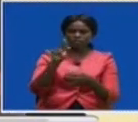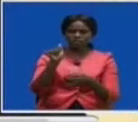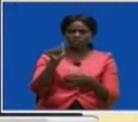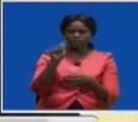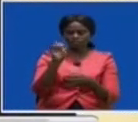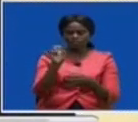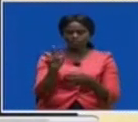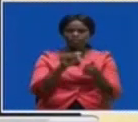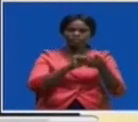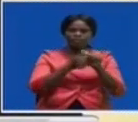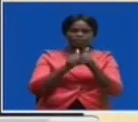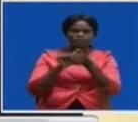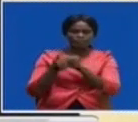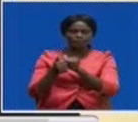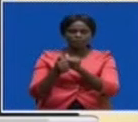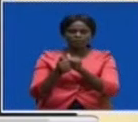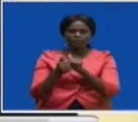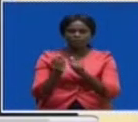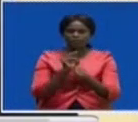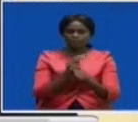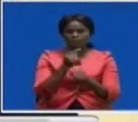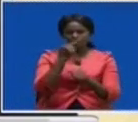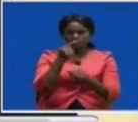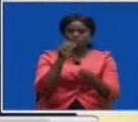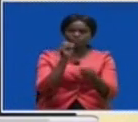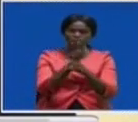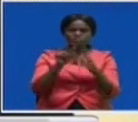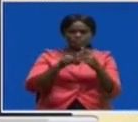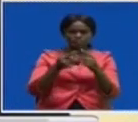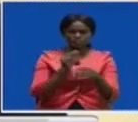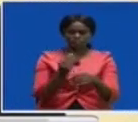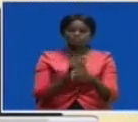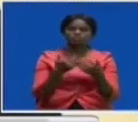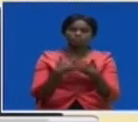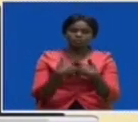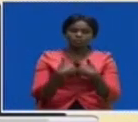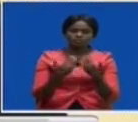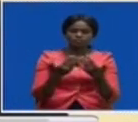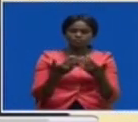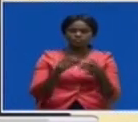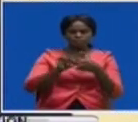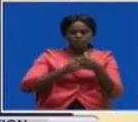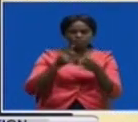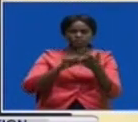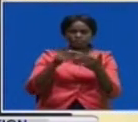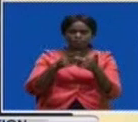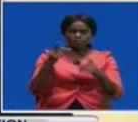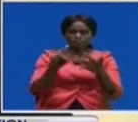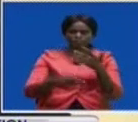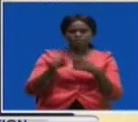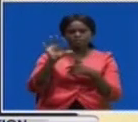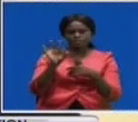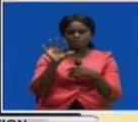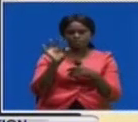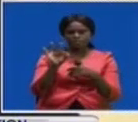in terms of kata and kumite. So we're saying it's already a good start for us. The next event is supposed to be, I think, on the 9th, because